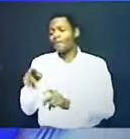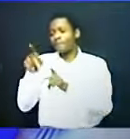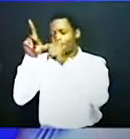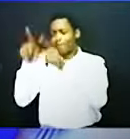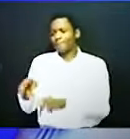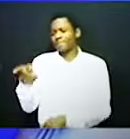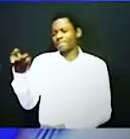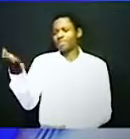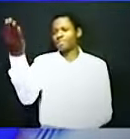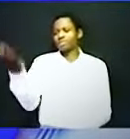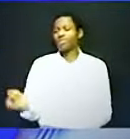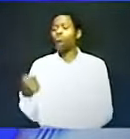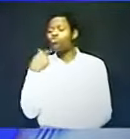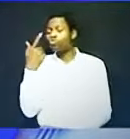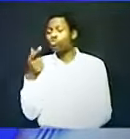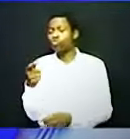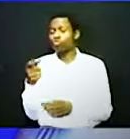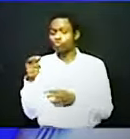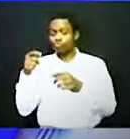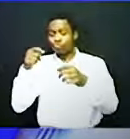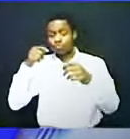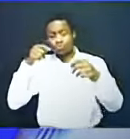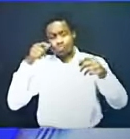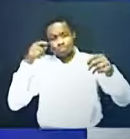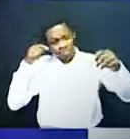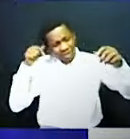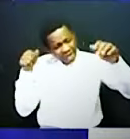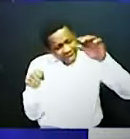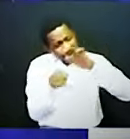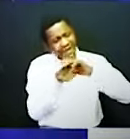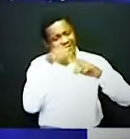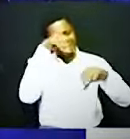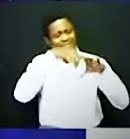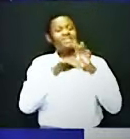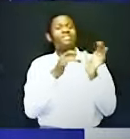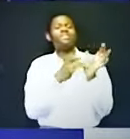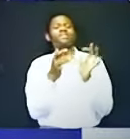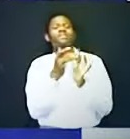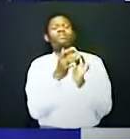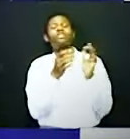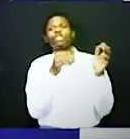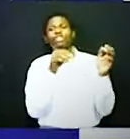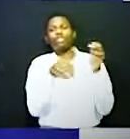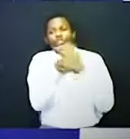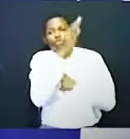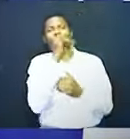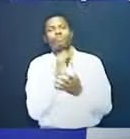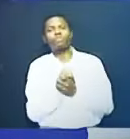who takes refuge in him. Fear